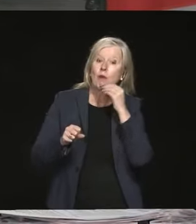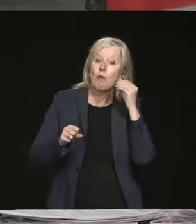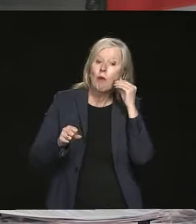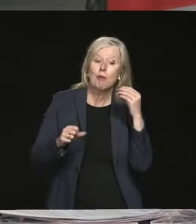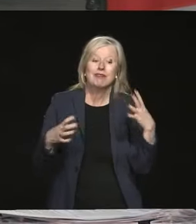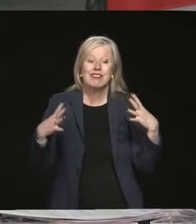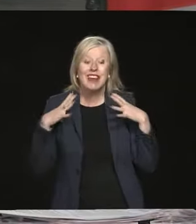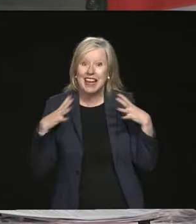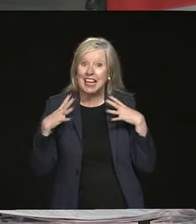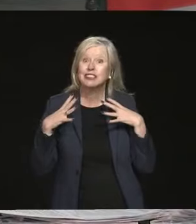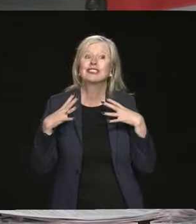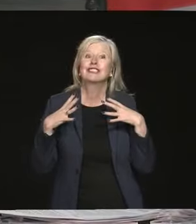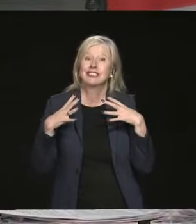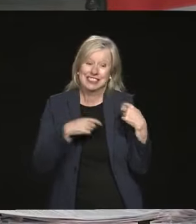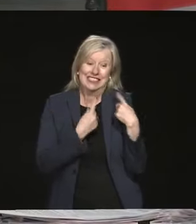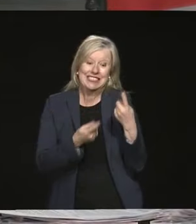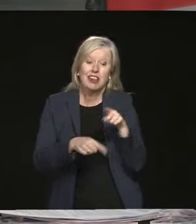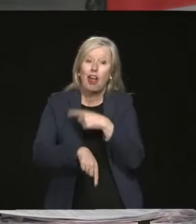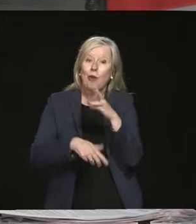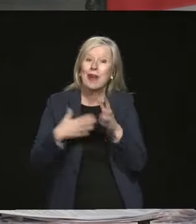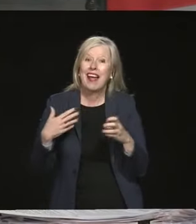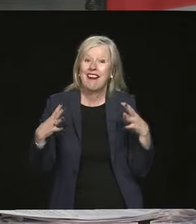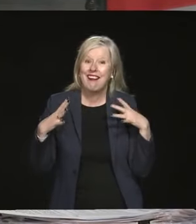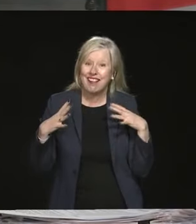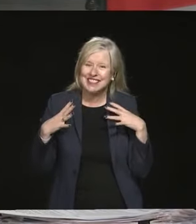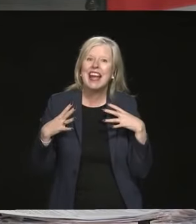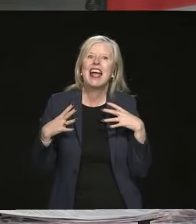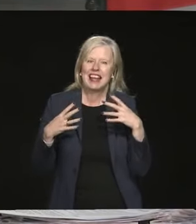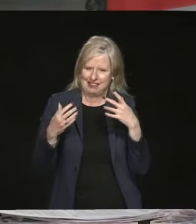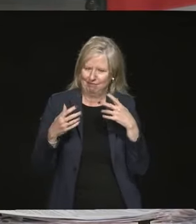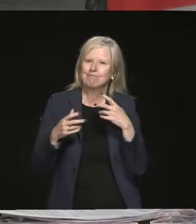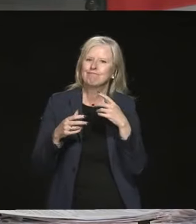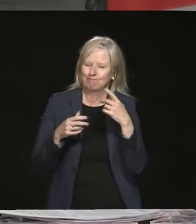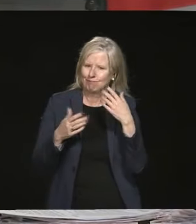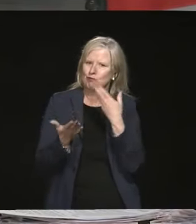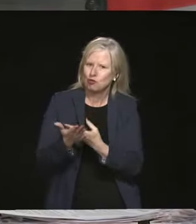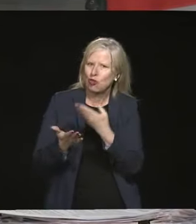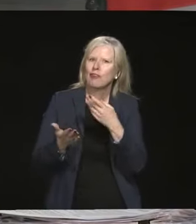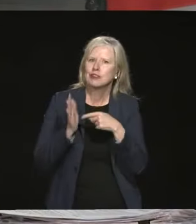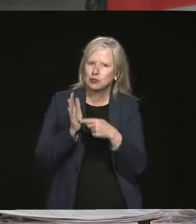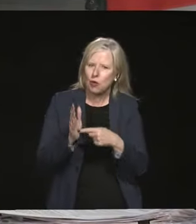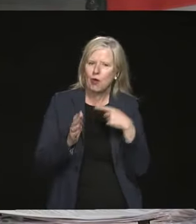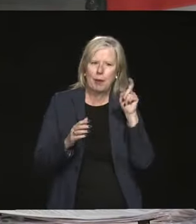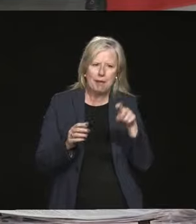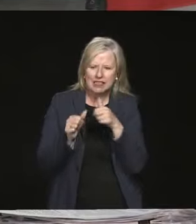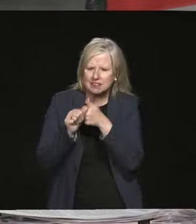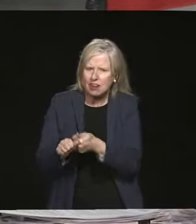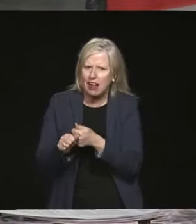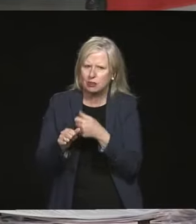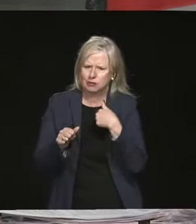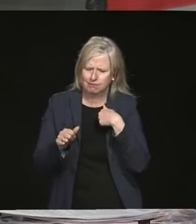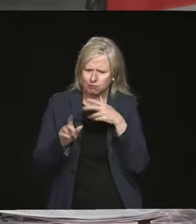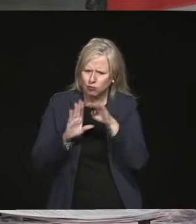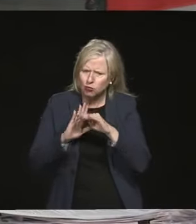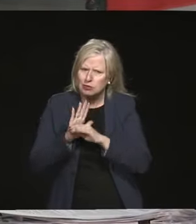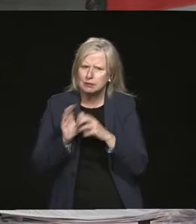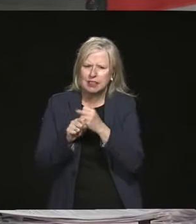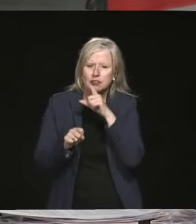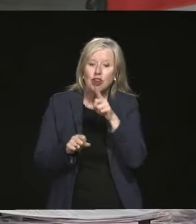this trend, we now need to double down to stamp out outbreaks in high-risk settings. If the measure of a